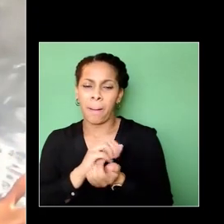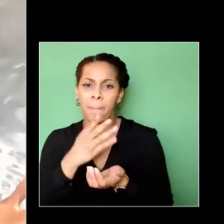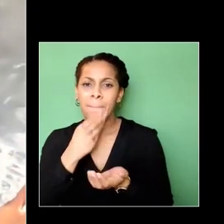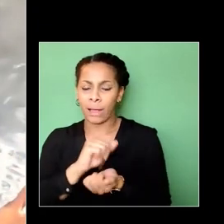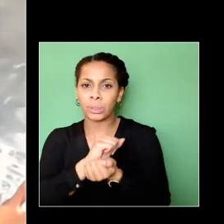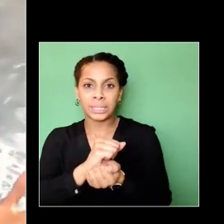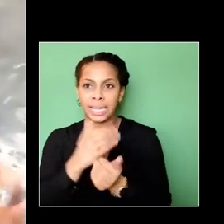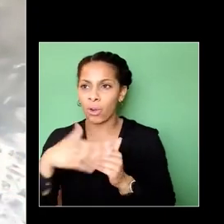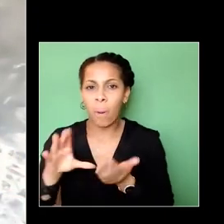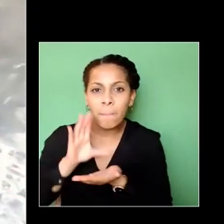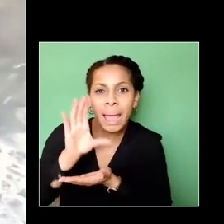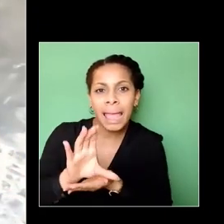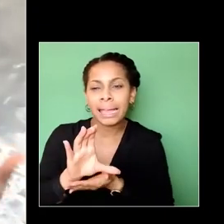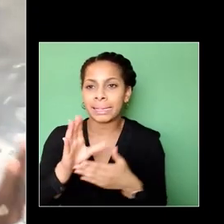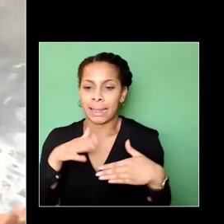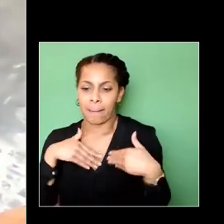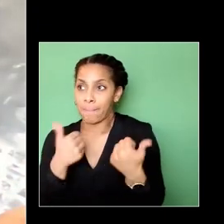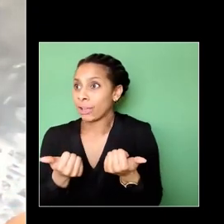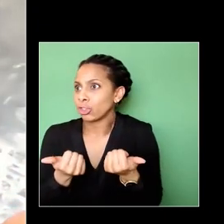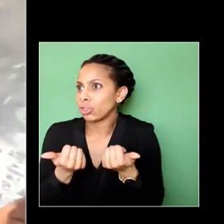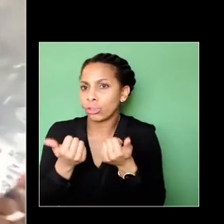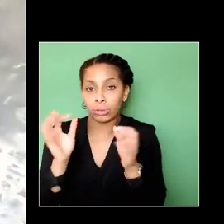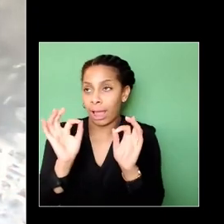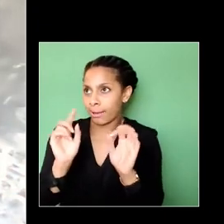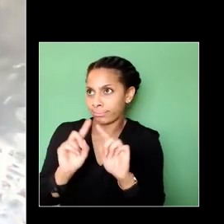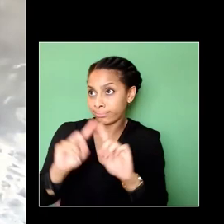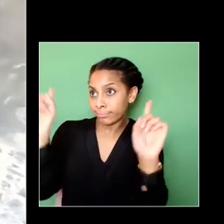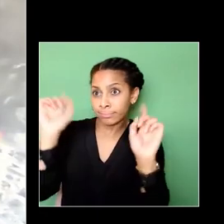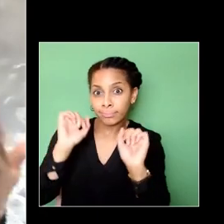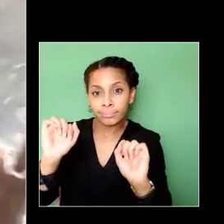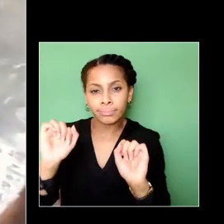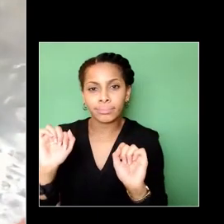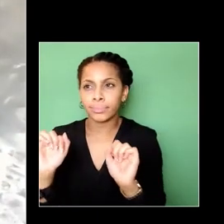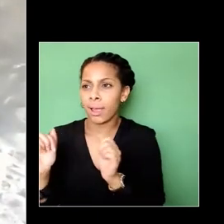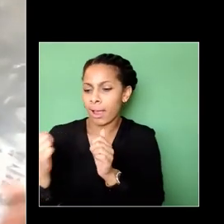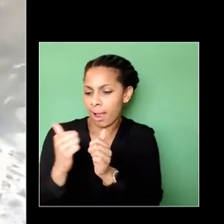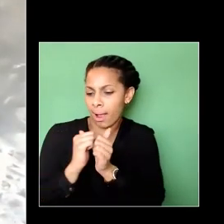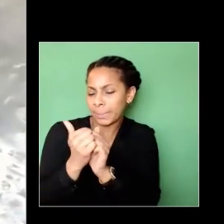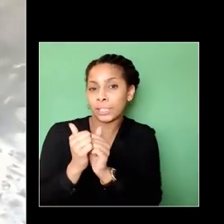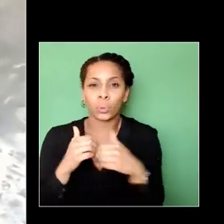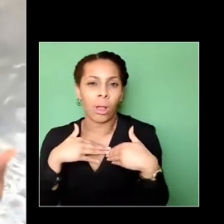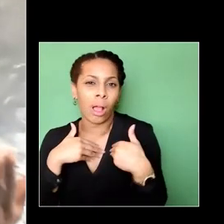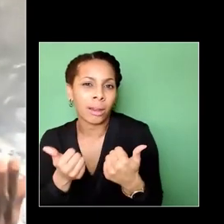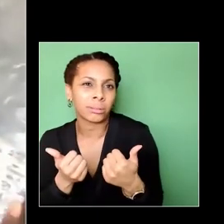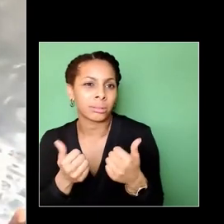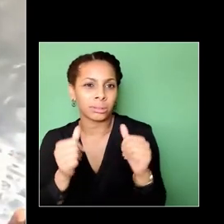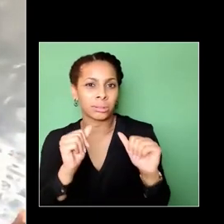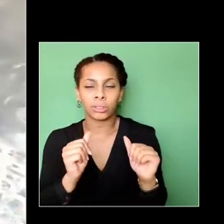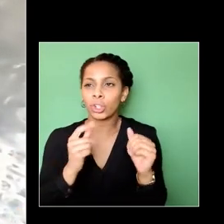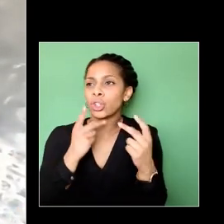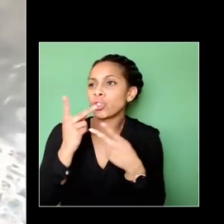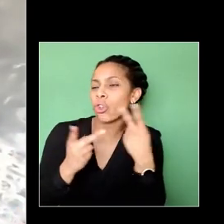Like No Other, A Company to the Kindness, Songs in the Head, Geranium Love